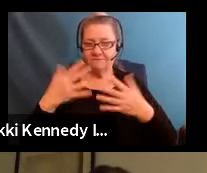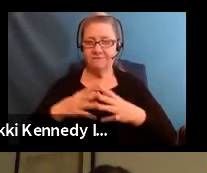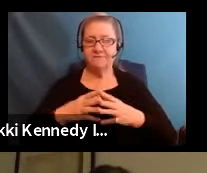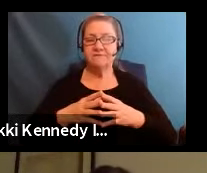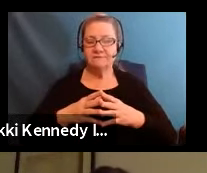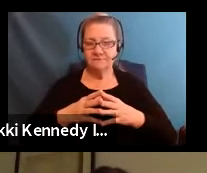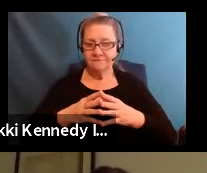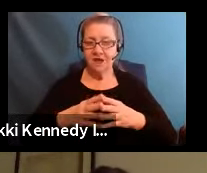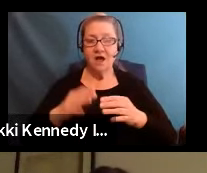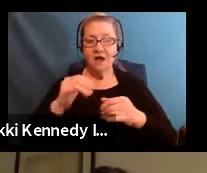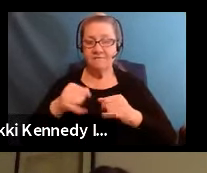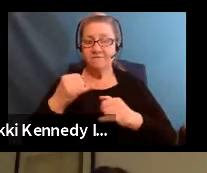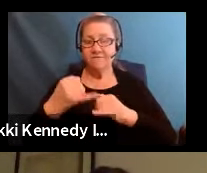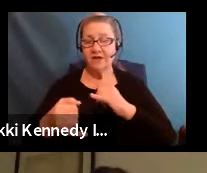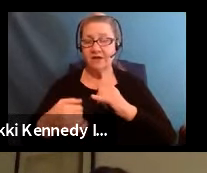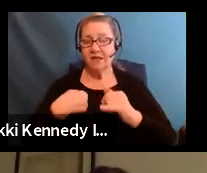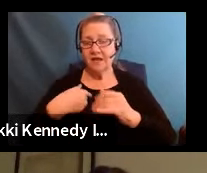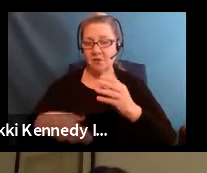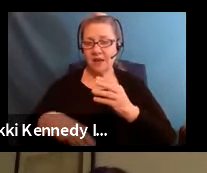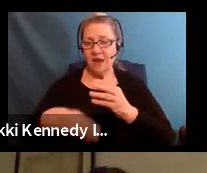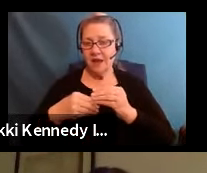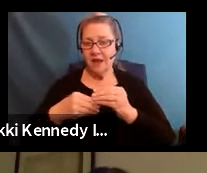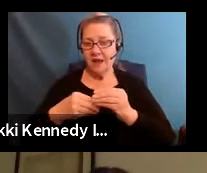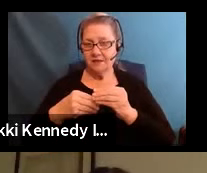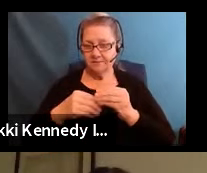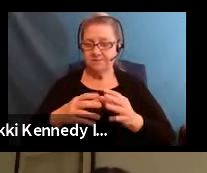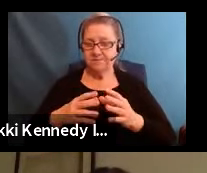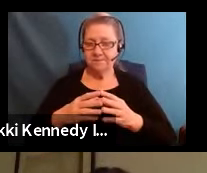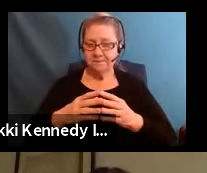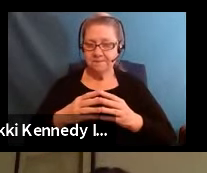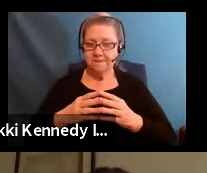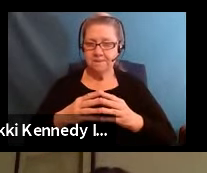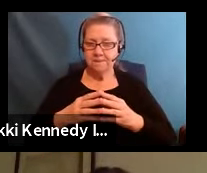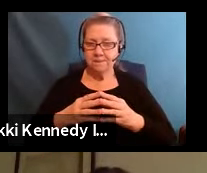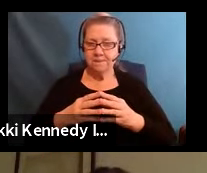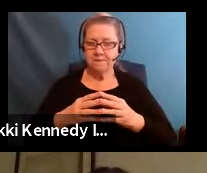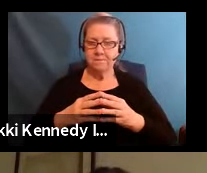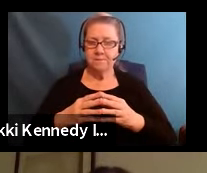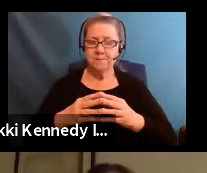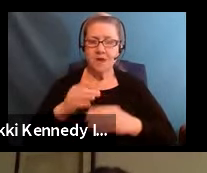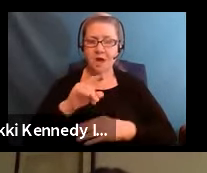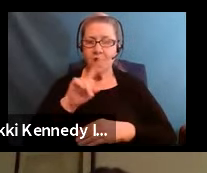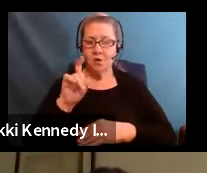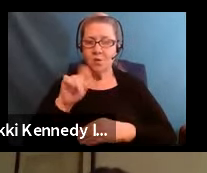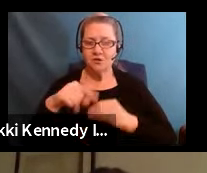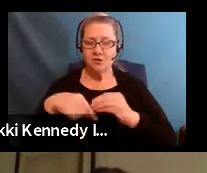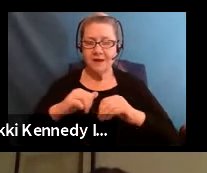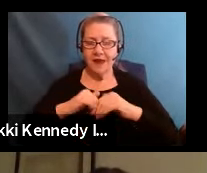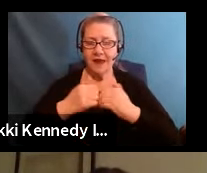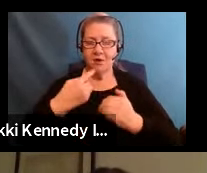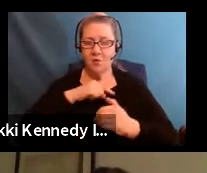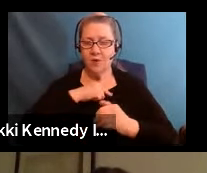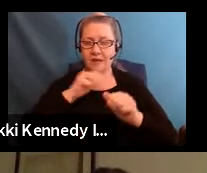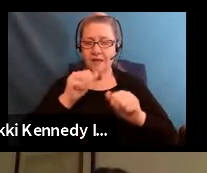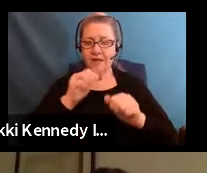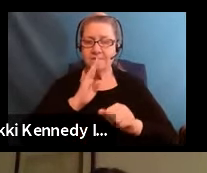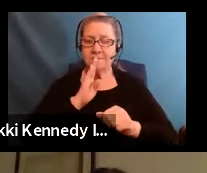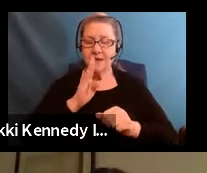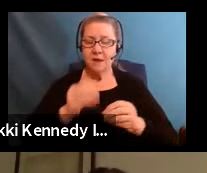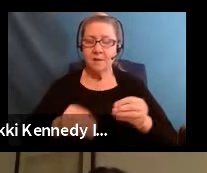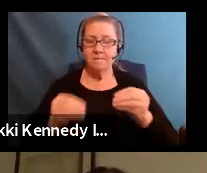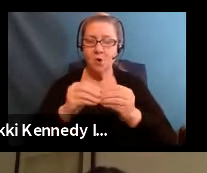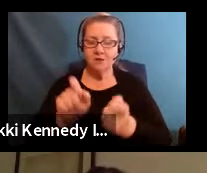finally, I want to add this notion of a question about how we can be more